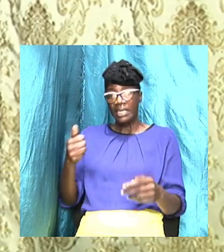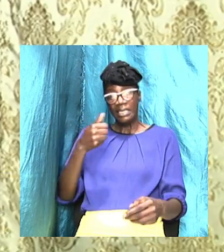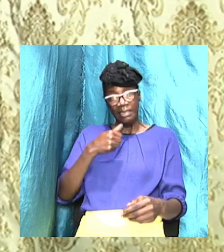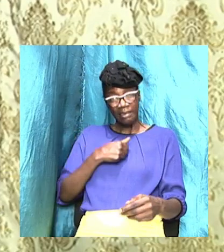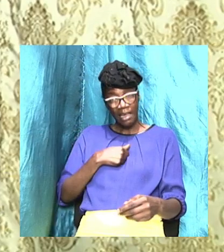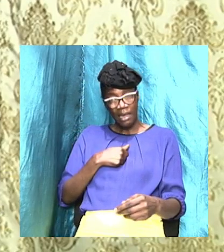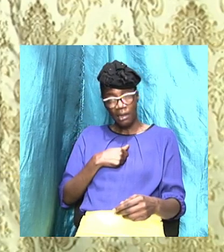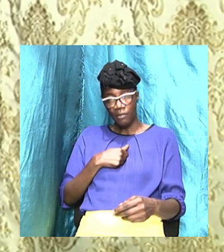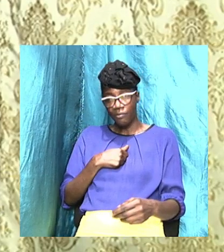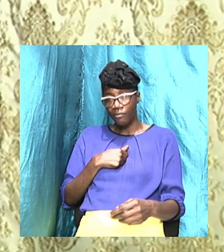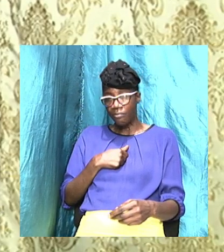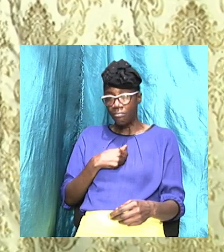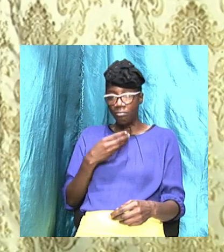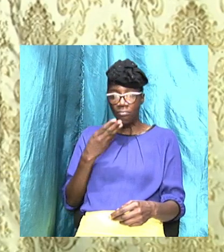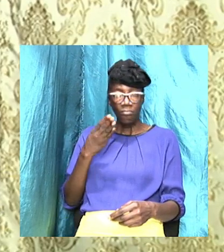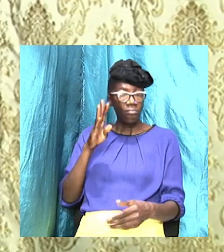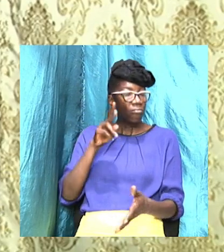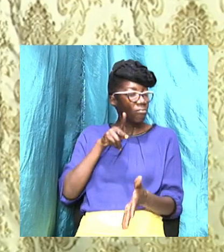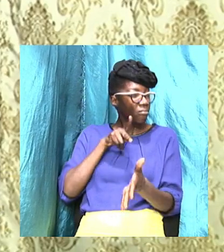must be slain.